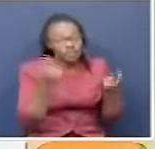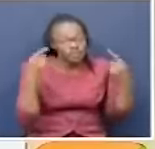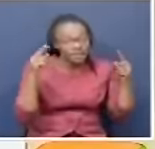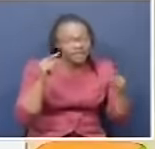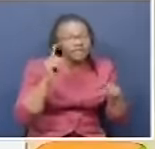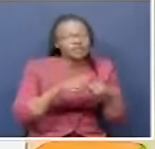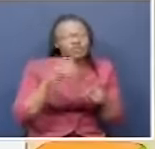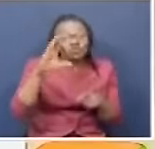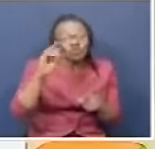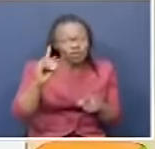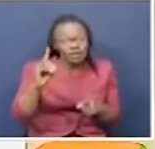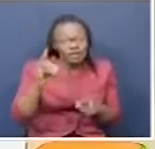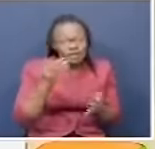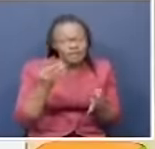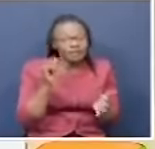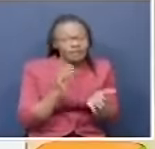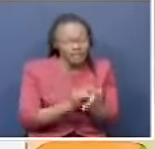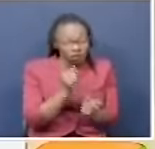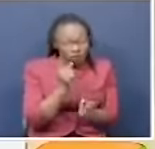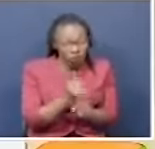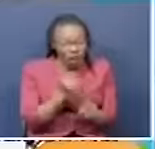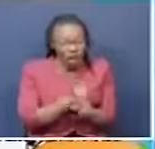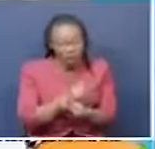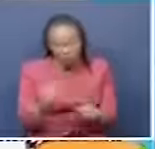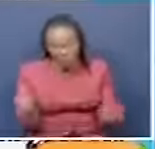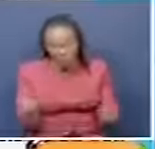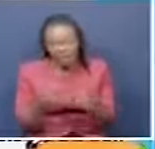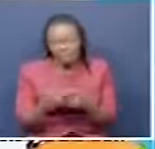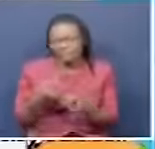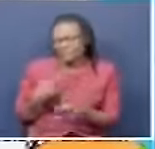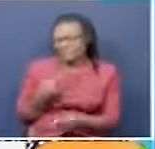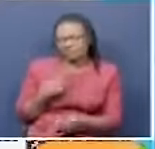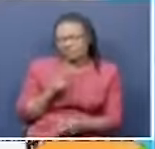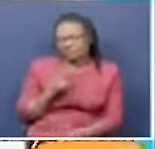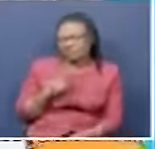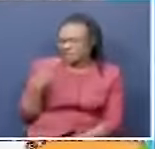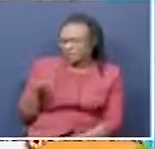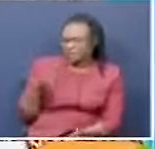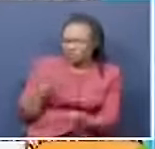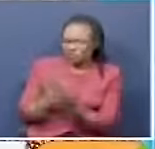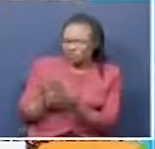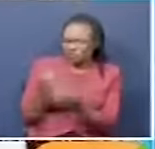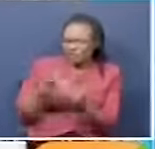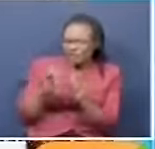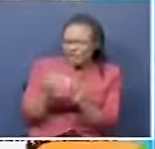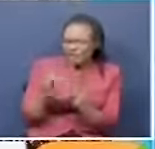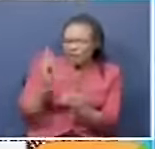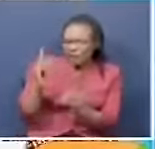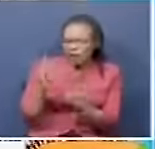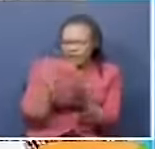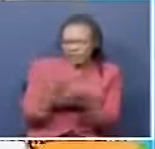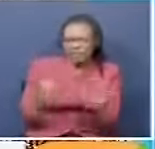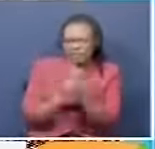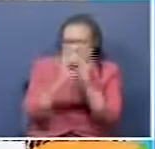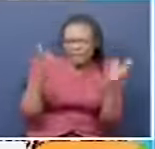if that is a working arrangement. You see, where I disagree is that the reality of the numbers of our arithmetic. You know, one of the things people have